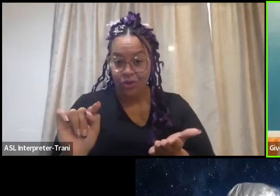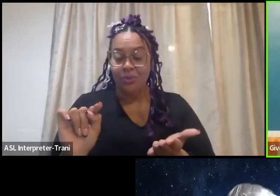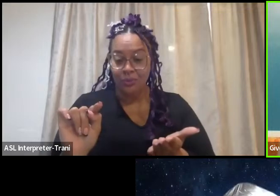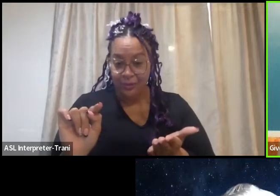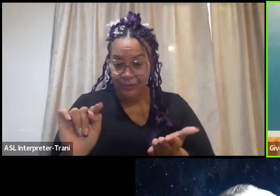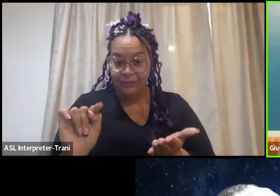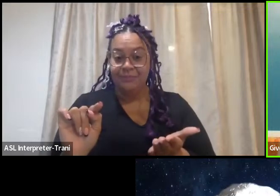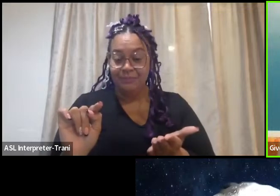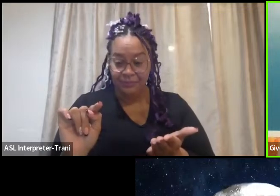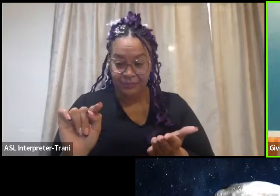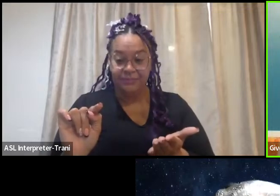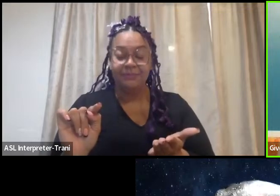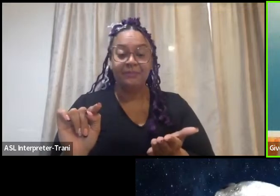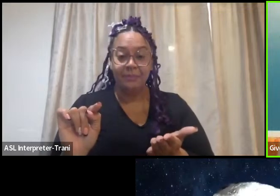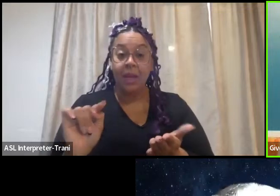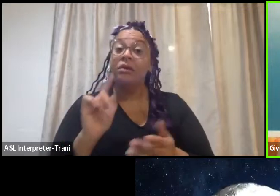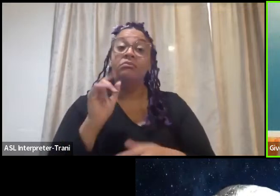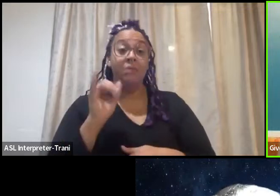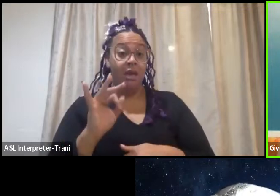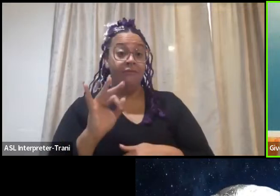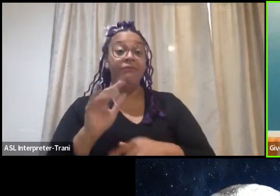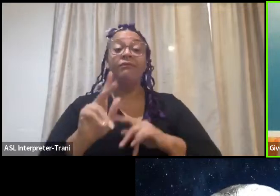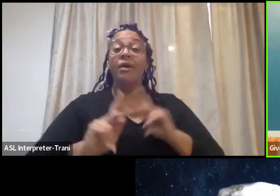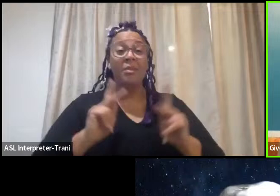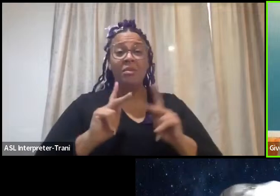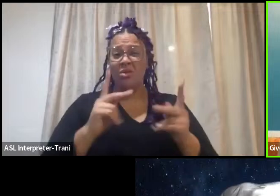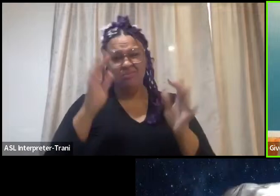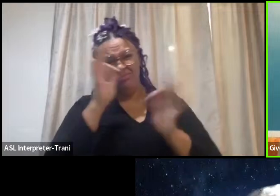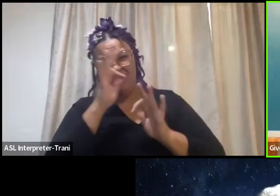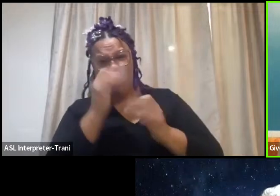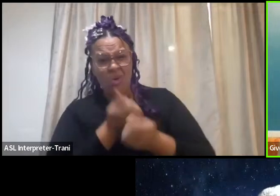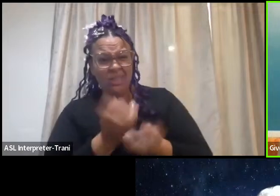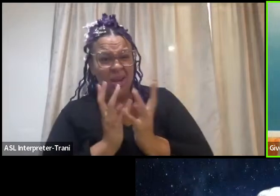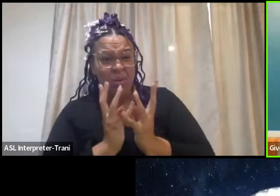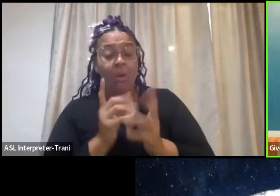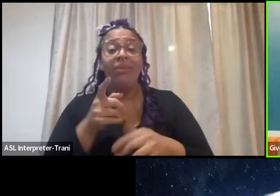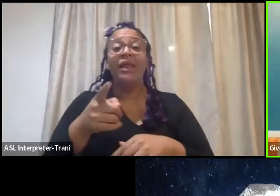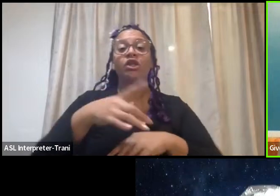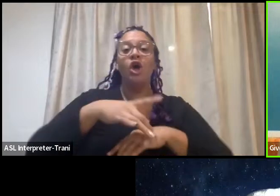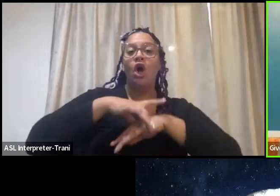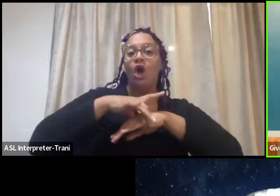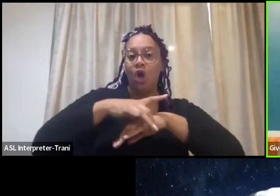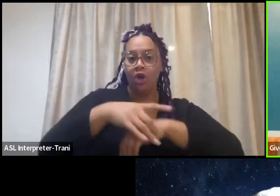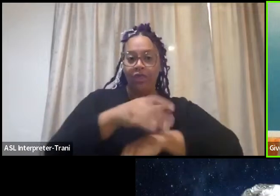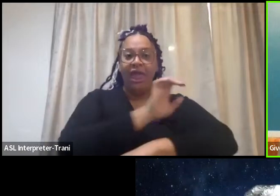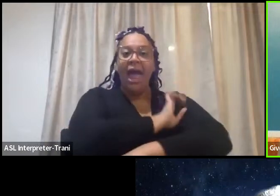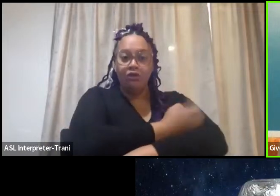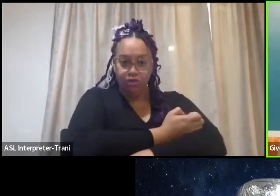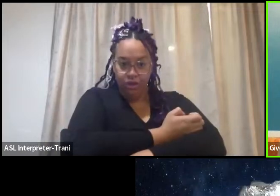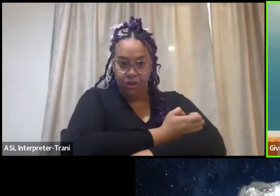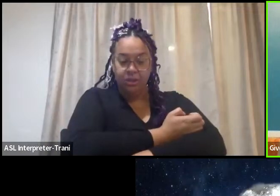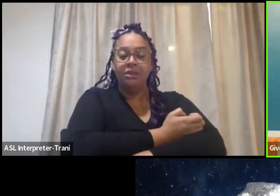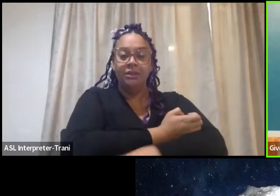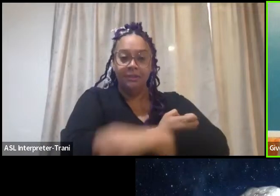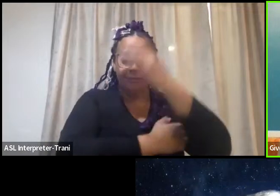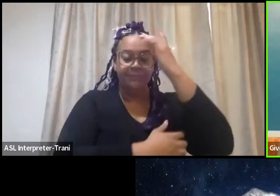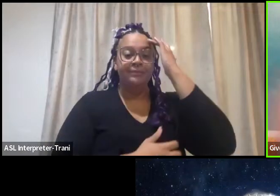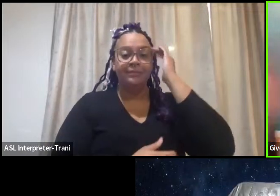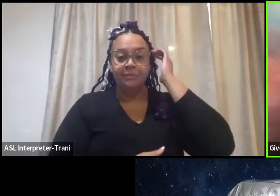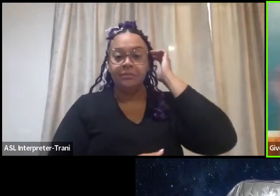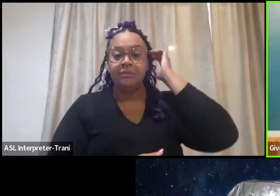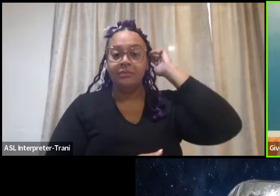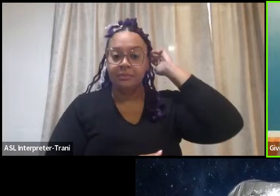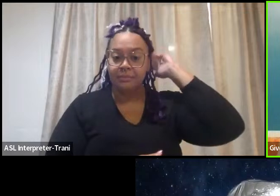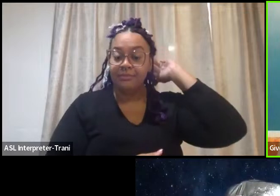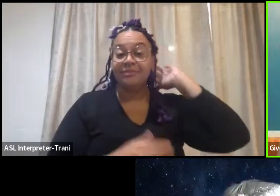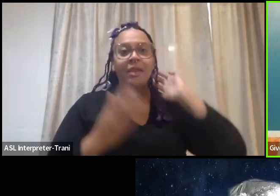who are maybe a little bit less familiar with tarot, this is an earth energy, right? I know you want to go,